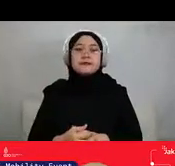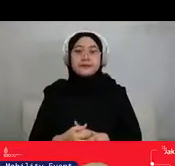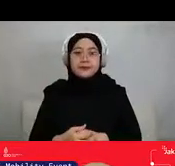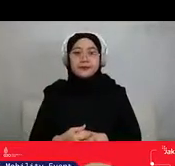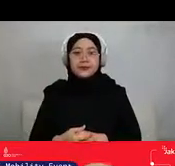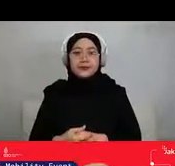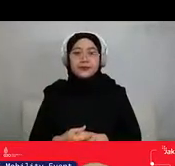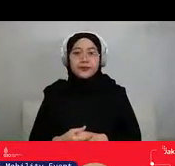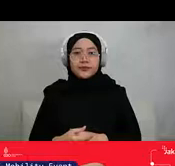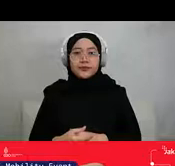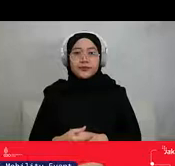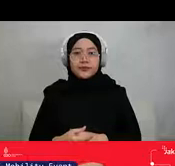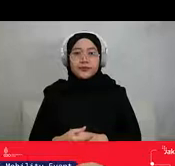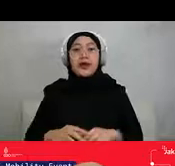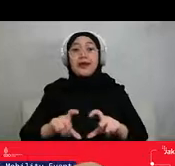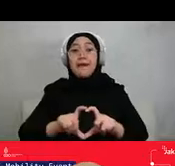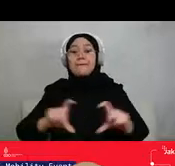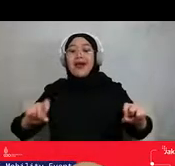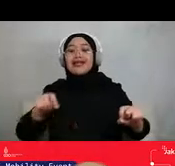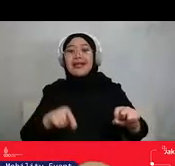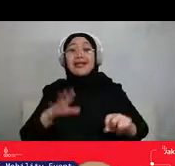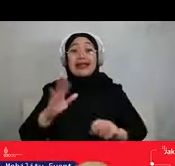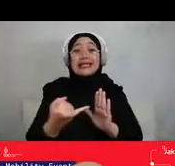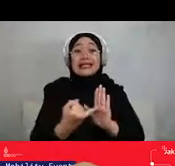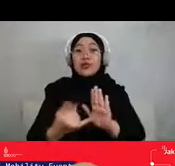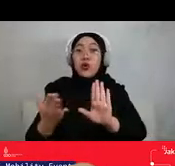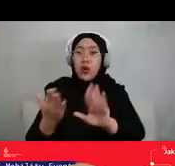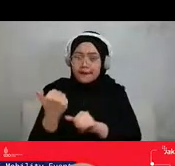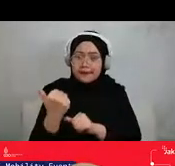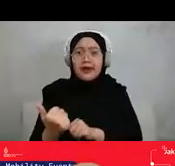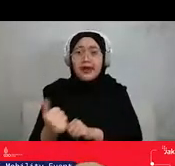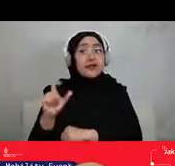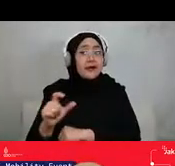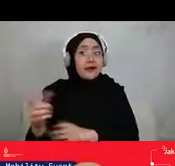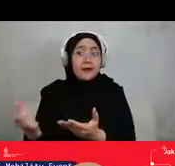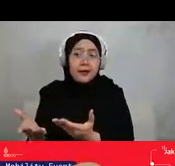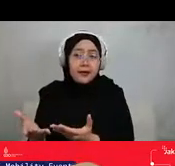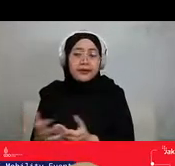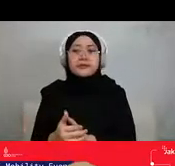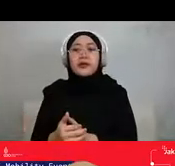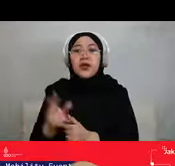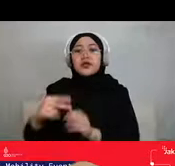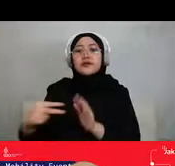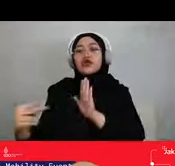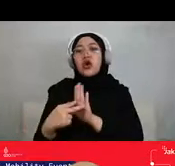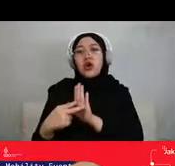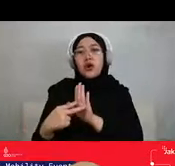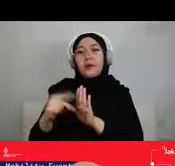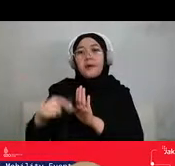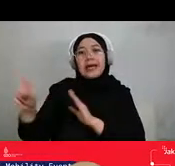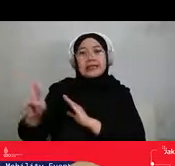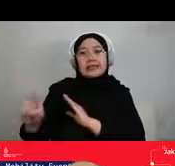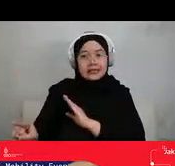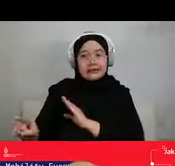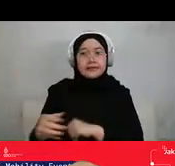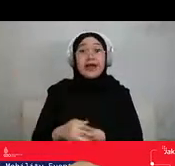can also be charged using the plug socket. The hybrid electric buses, as we